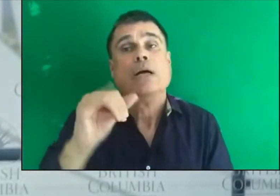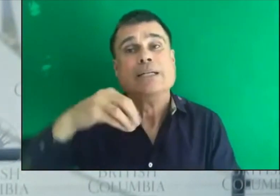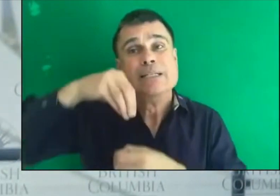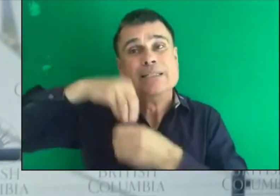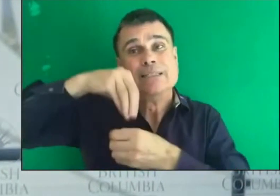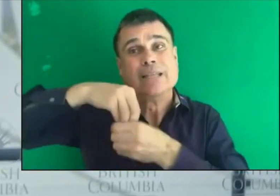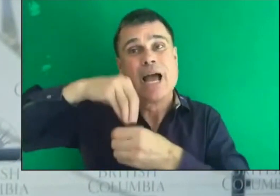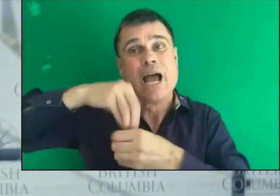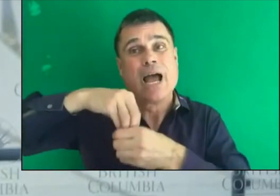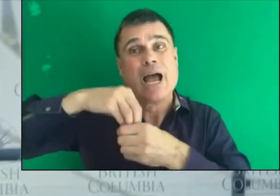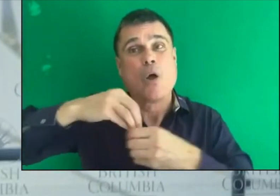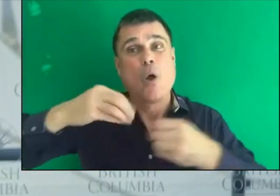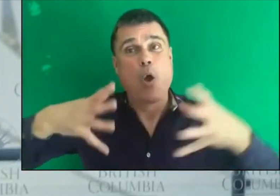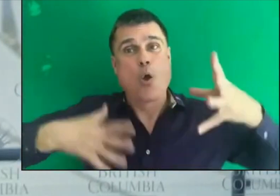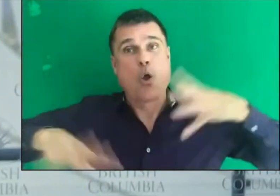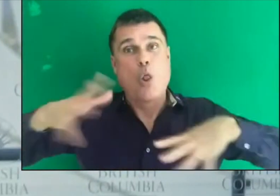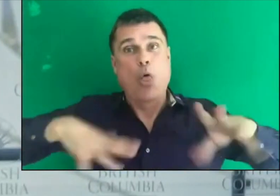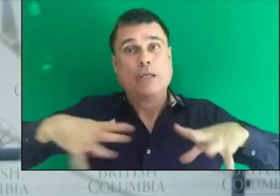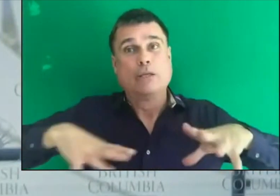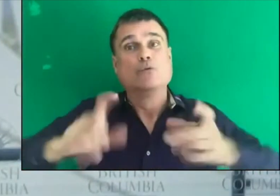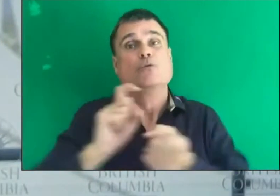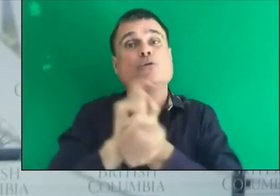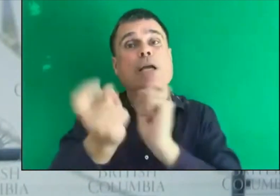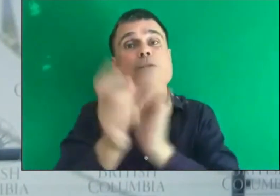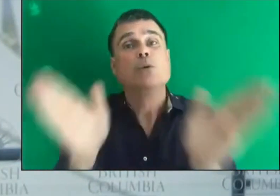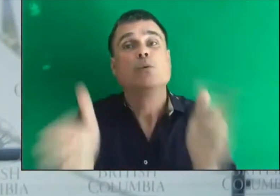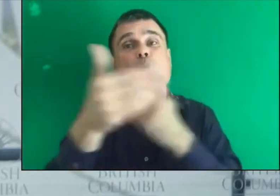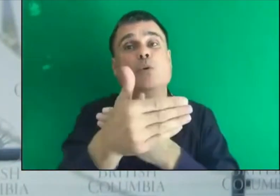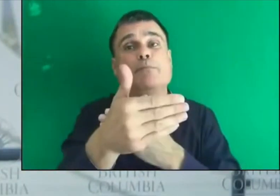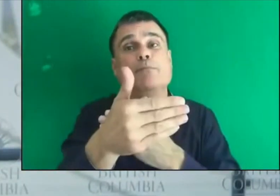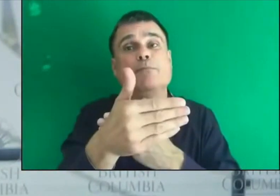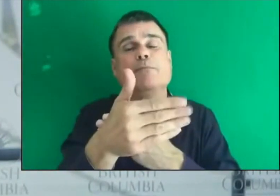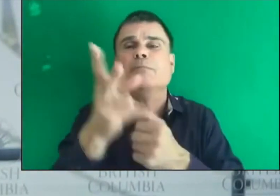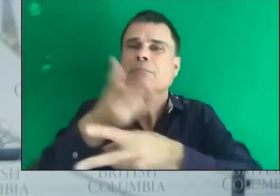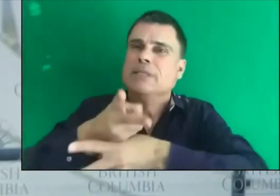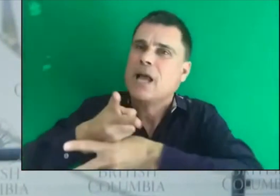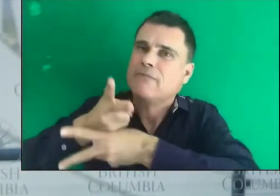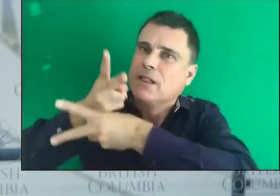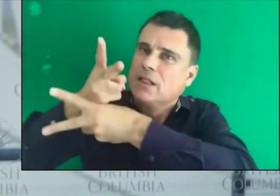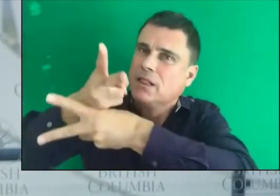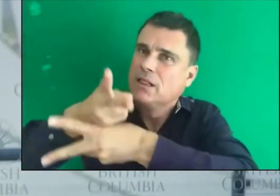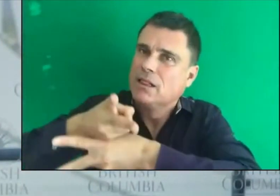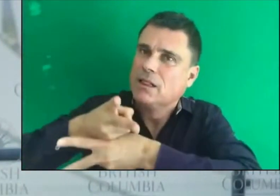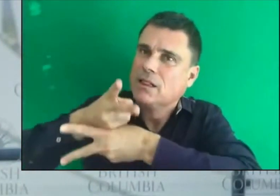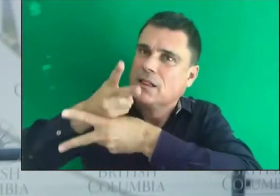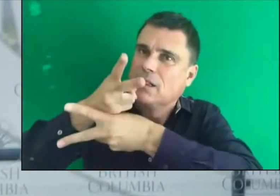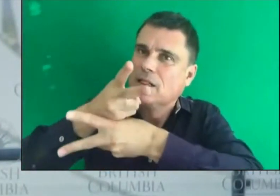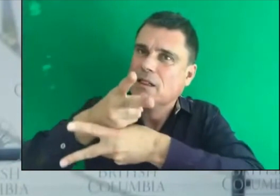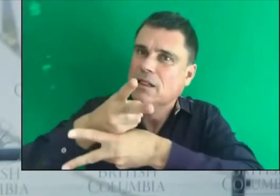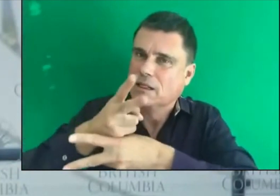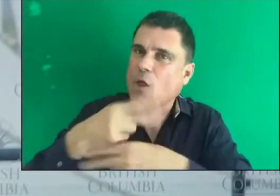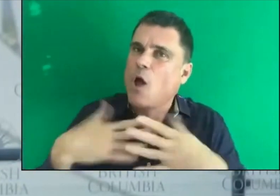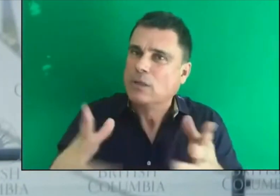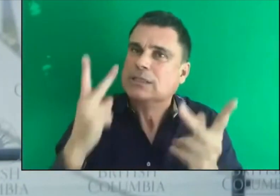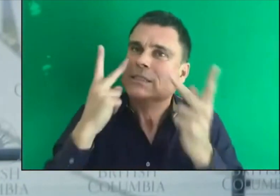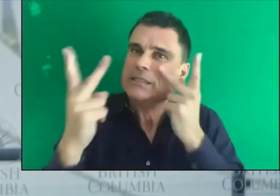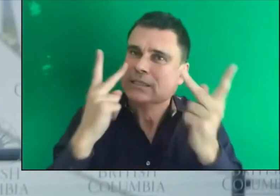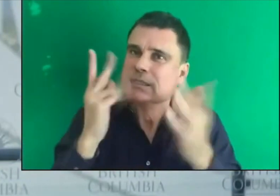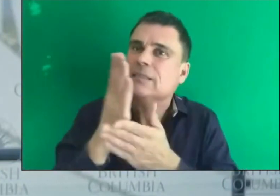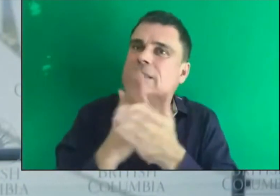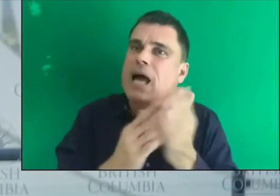small. The other things that are really important are the non-game field